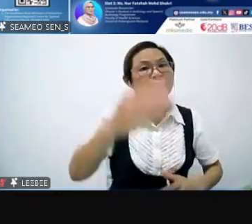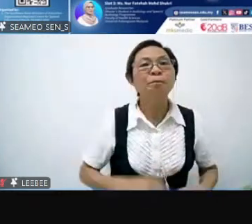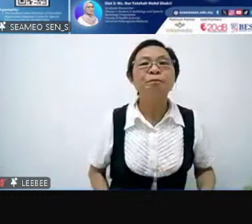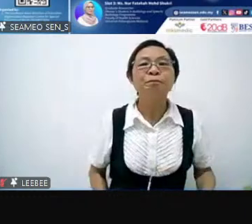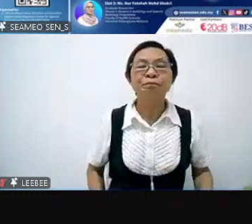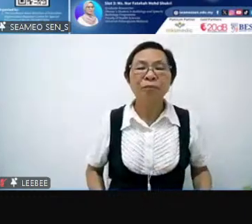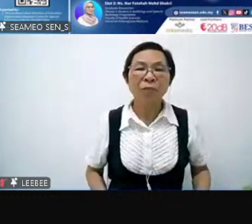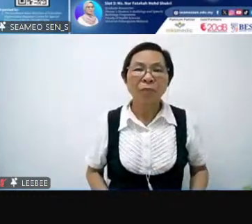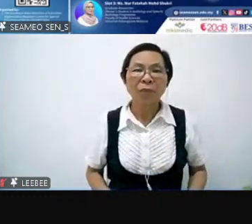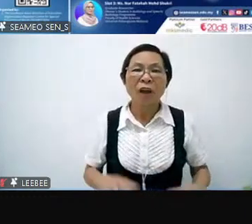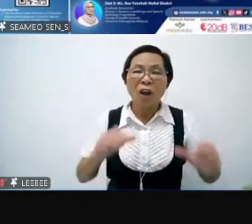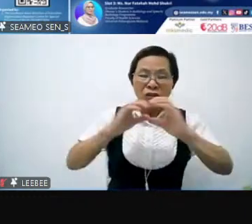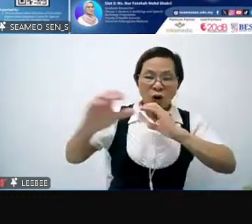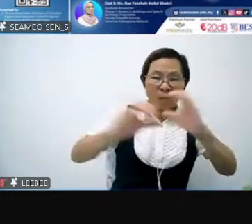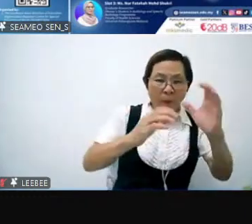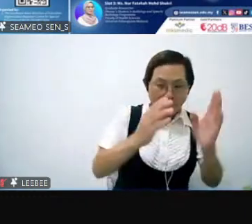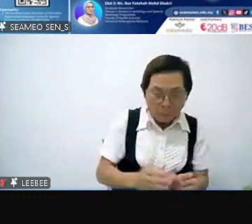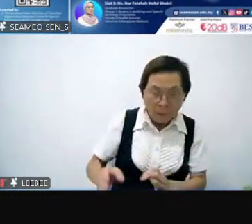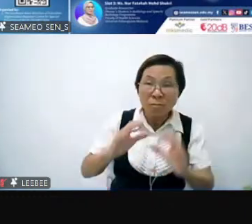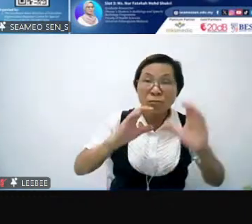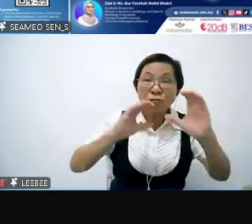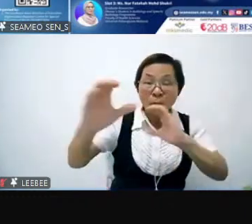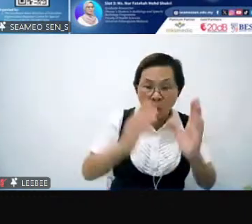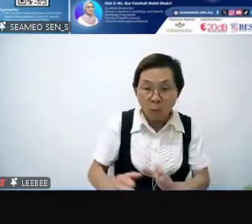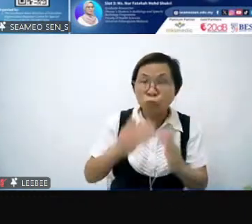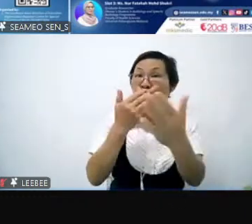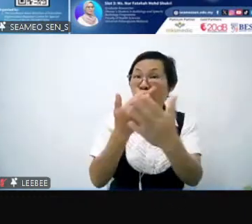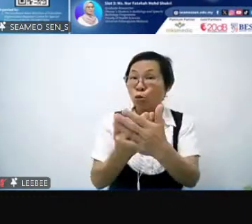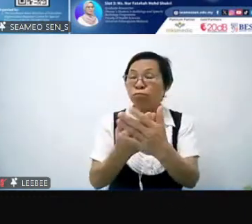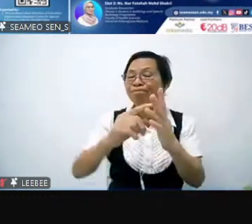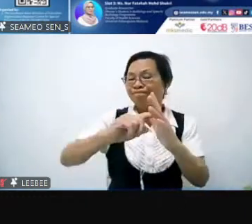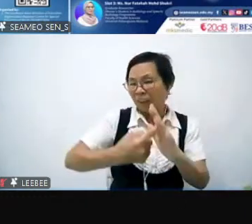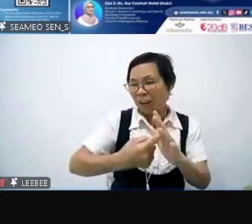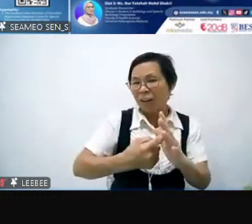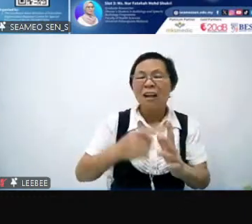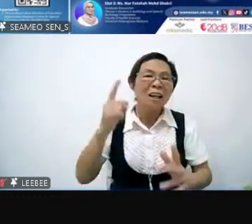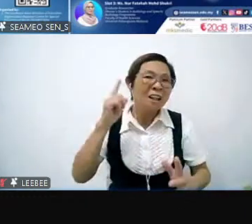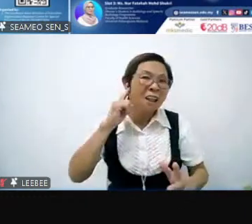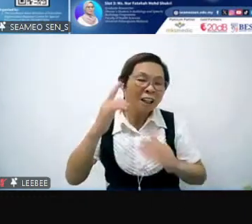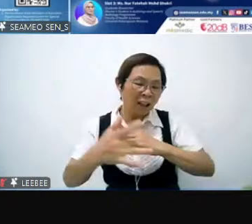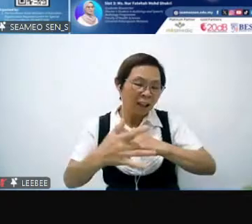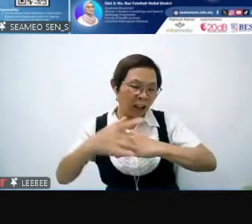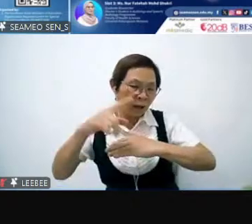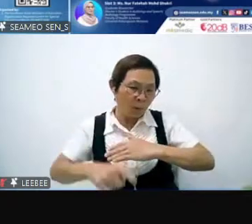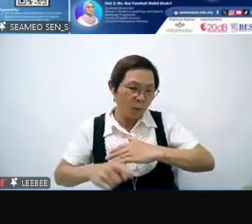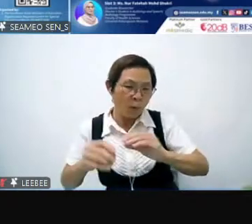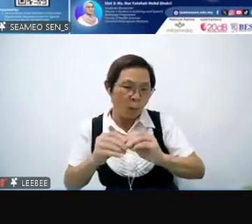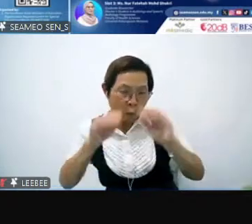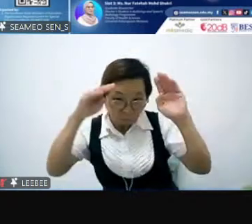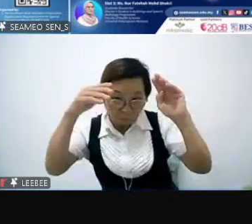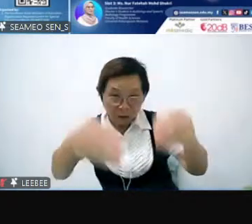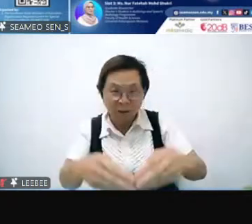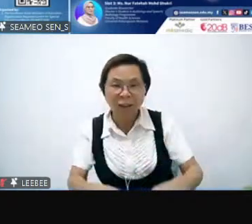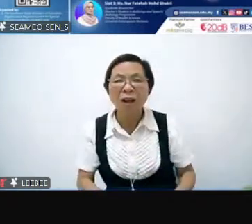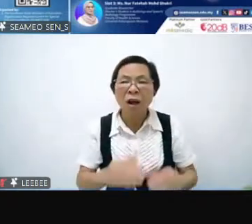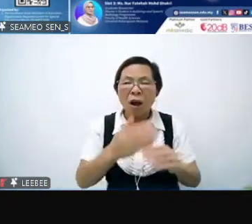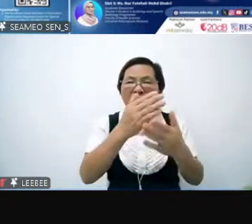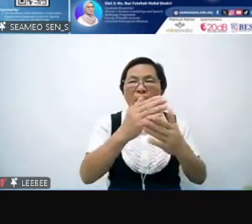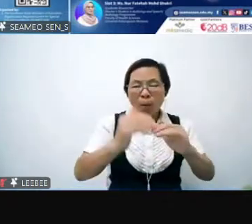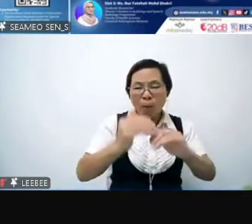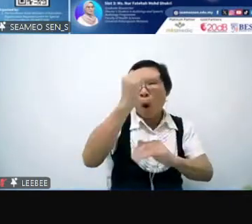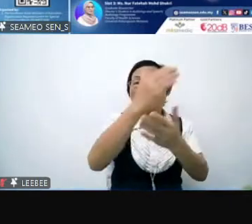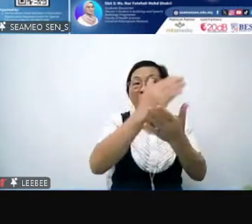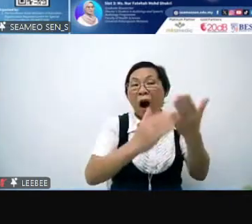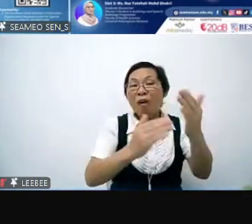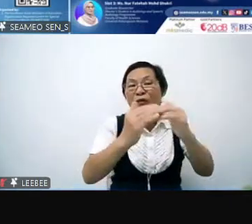While communication strategies were well implemented, hearing technology needs more attention. More than half of the